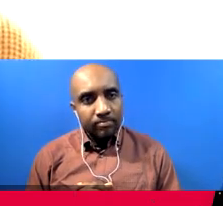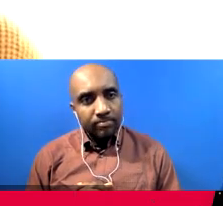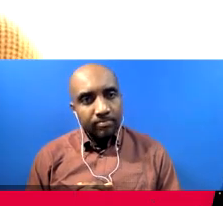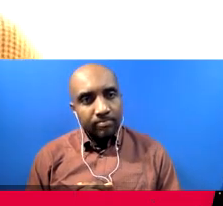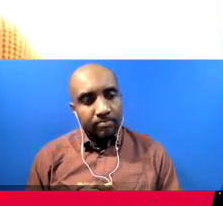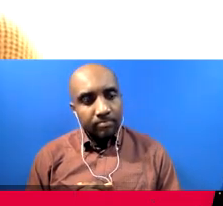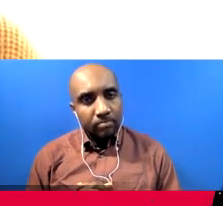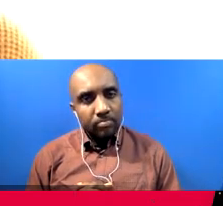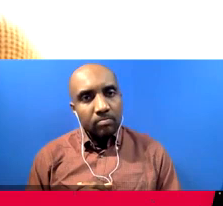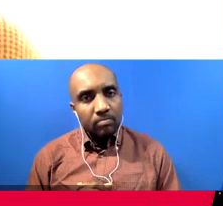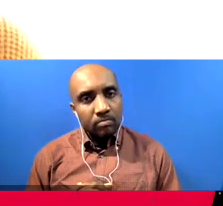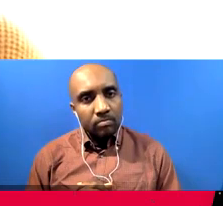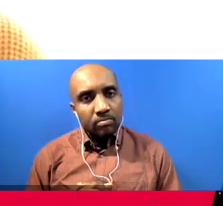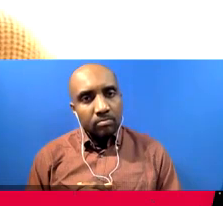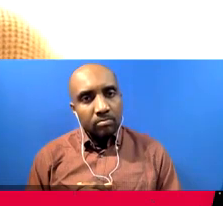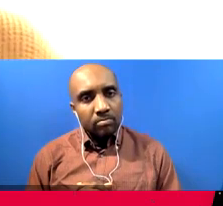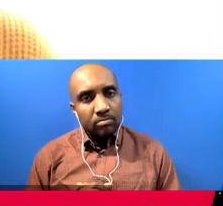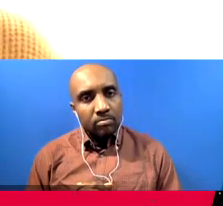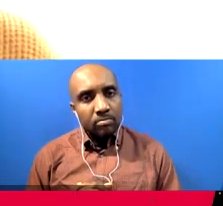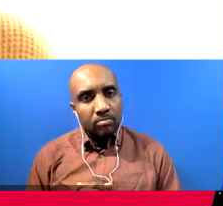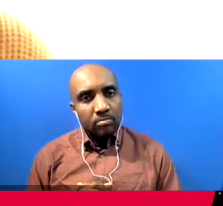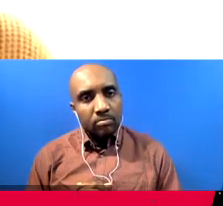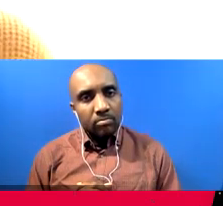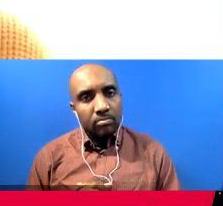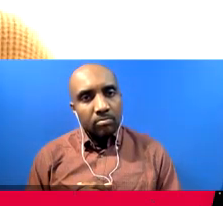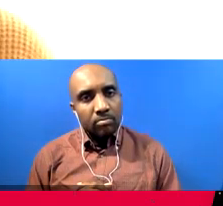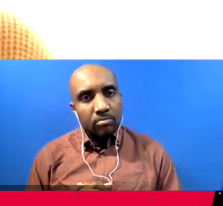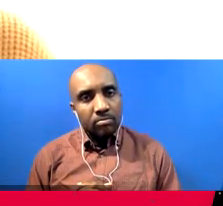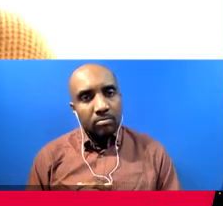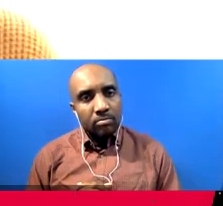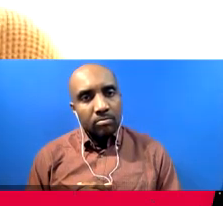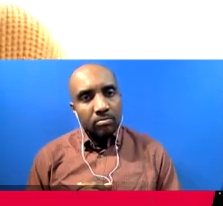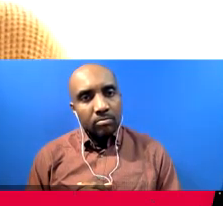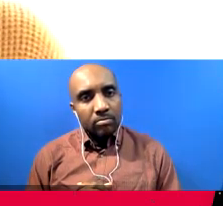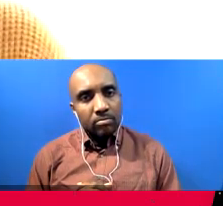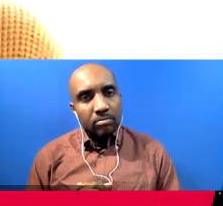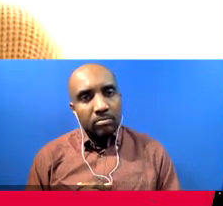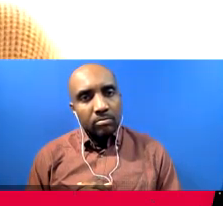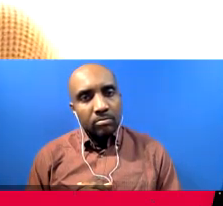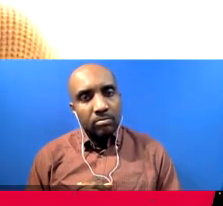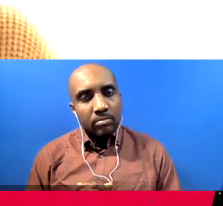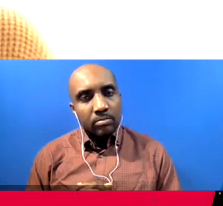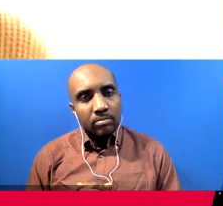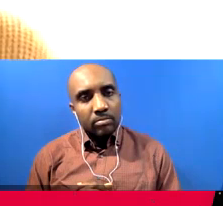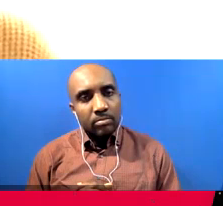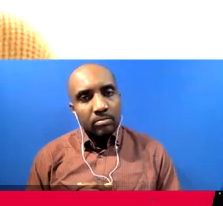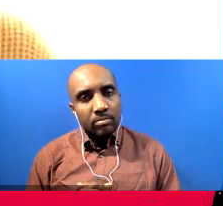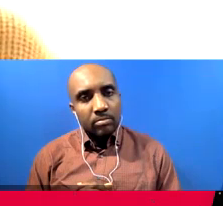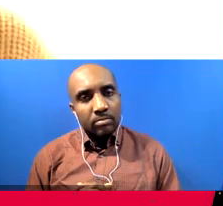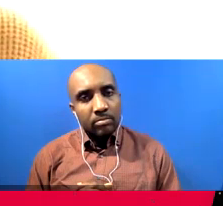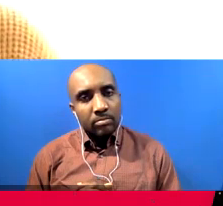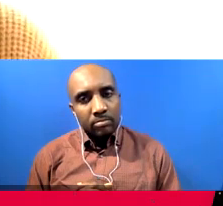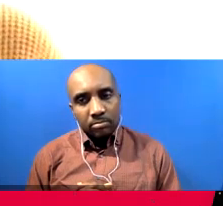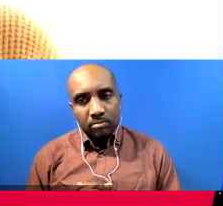are the US military is the largest polluter in the world, and militaries in general are obviously terrible for the planet. They're not only terrible